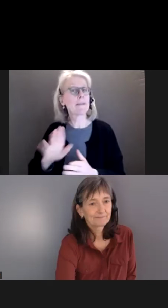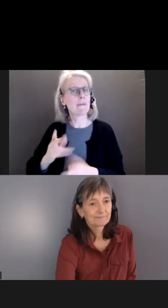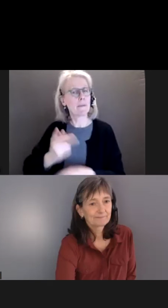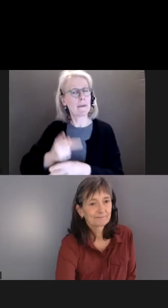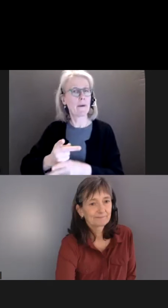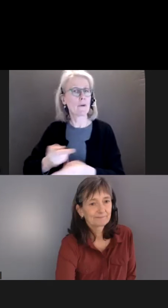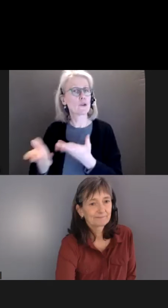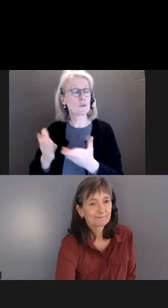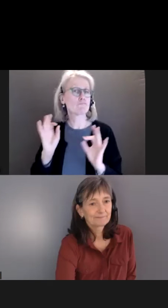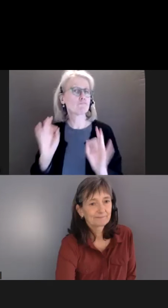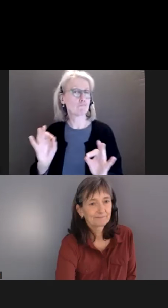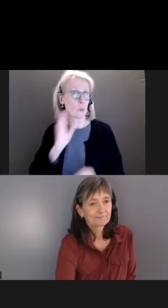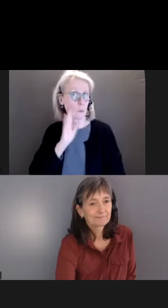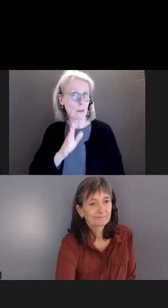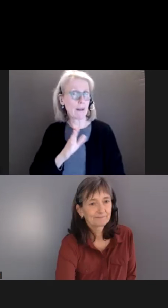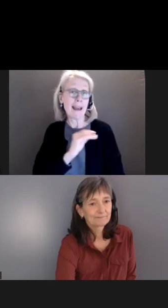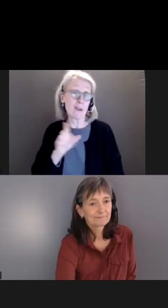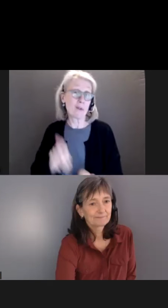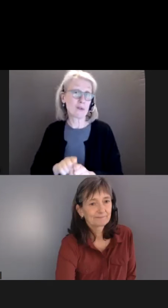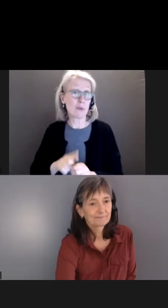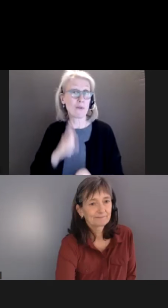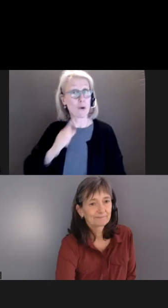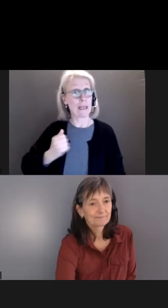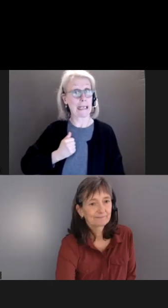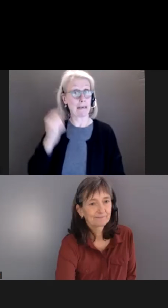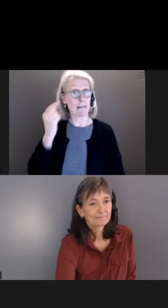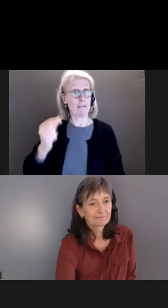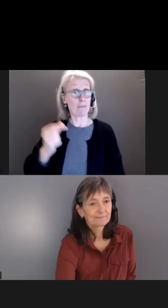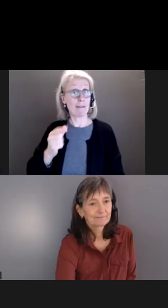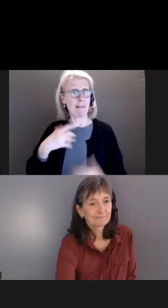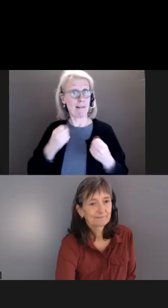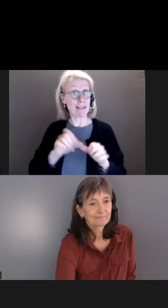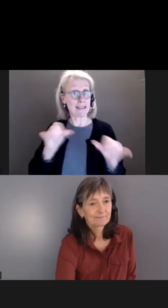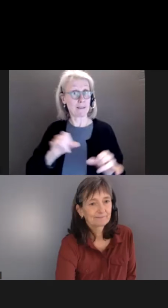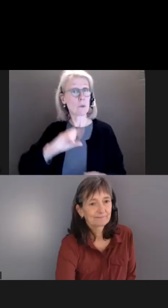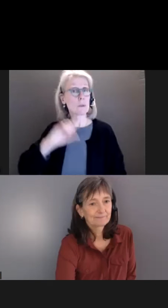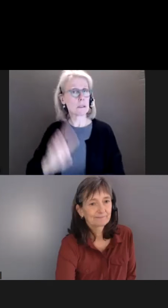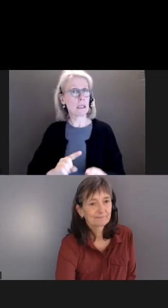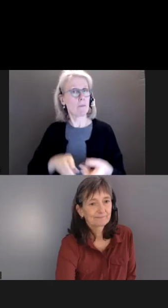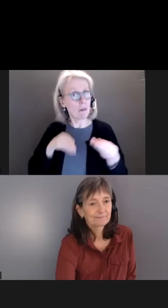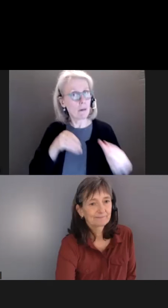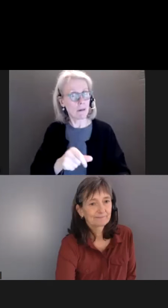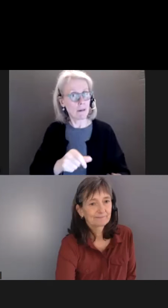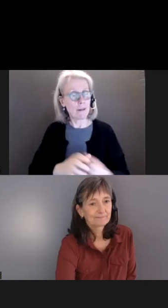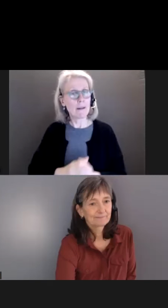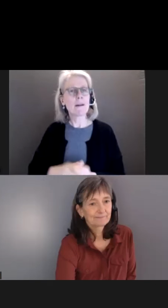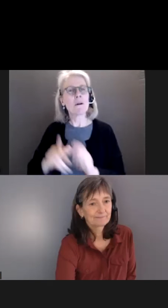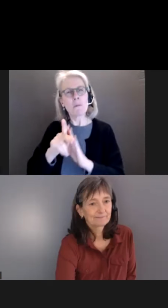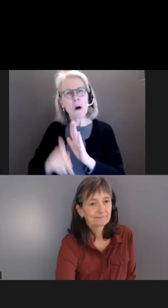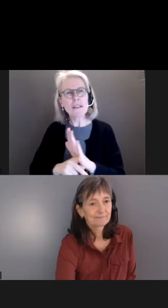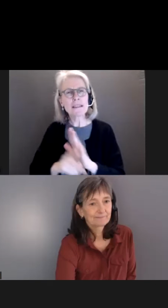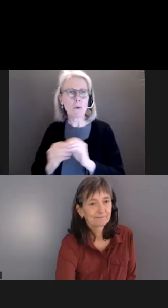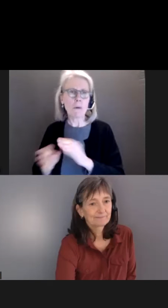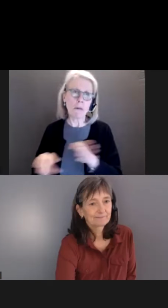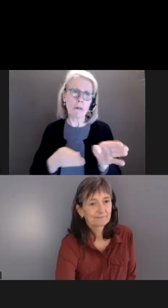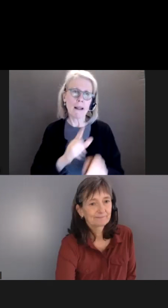also having significant economic advantages for the country. But the current prevailing policy focus on institutionalized care has led